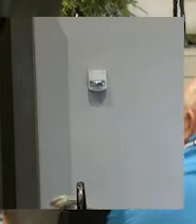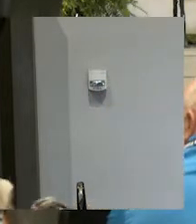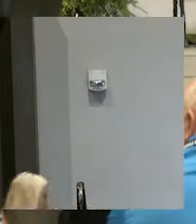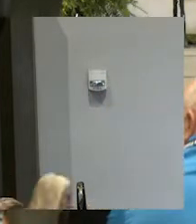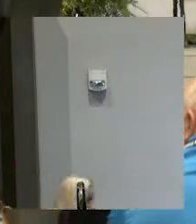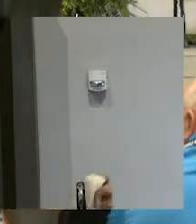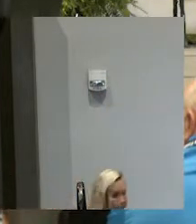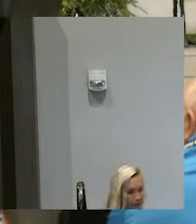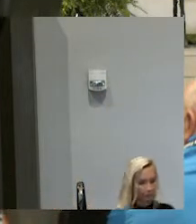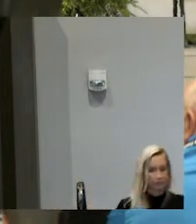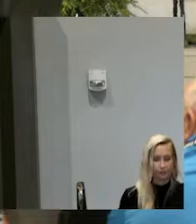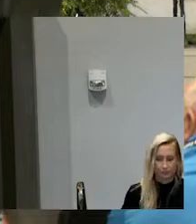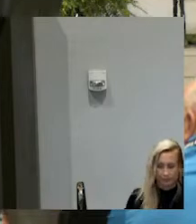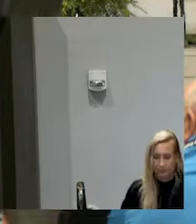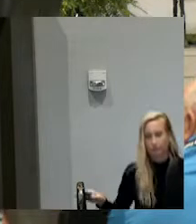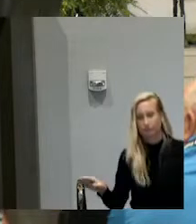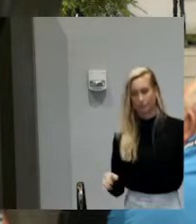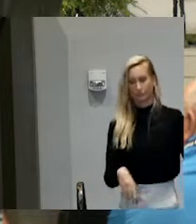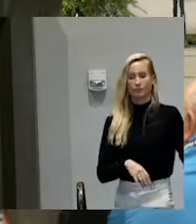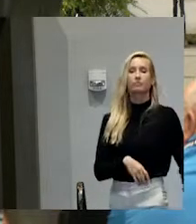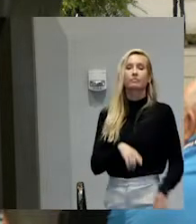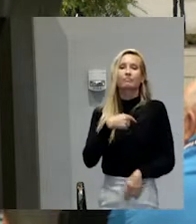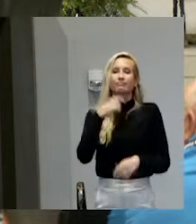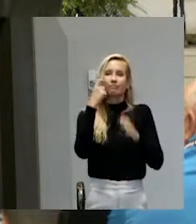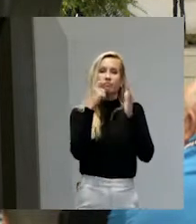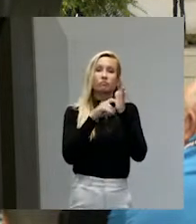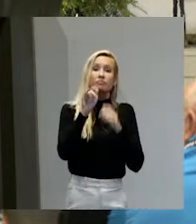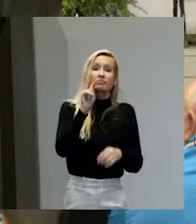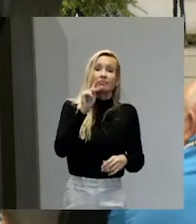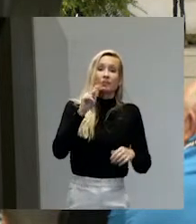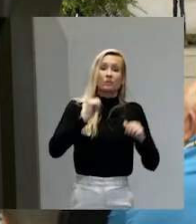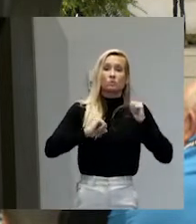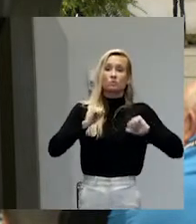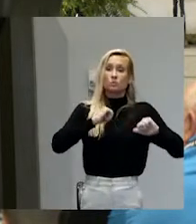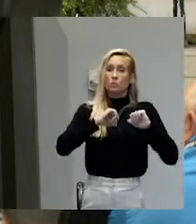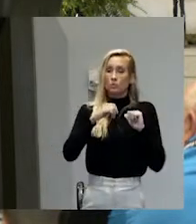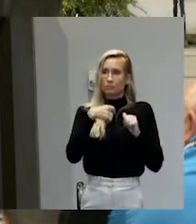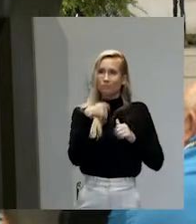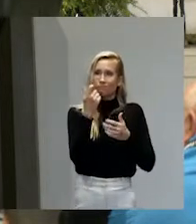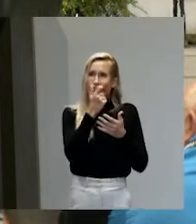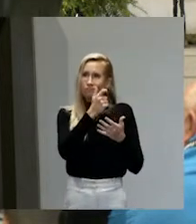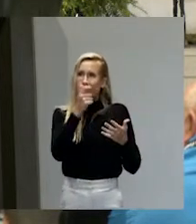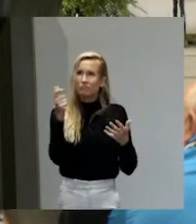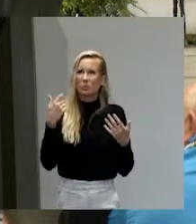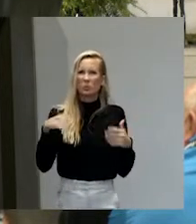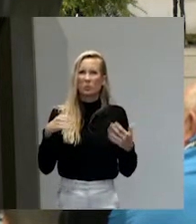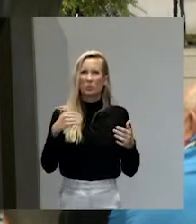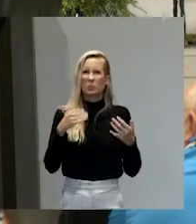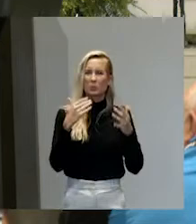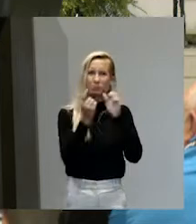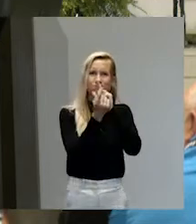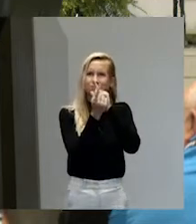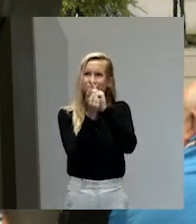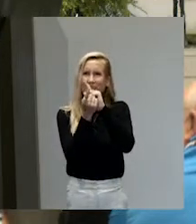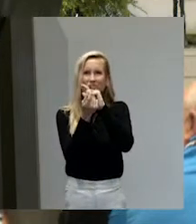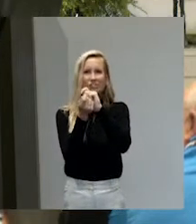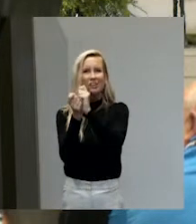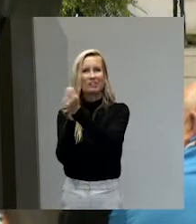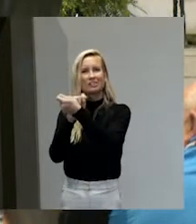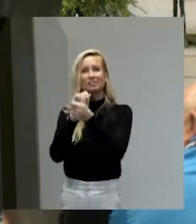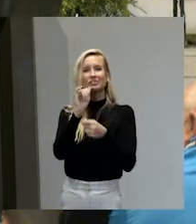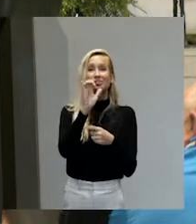episodes, it feels like goes through an individual evolution. Jack goes through one, Violet goes through one, Douglas goes through